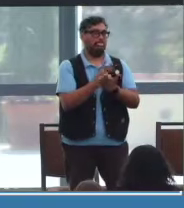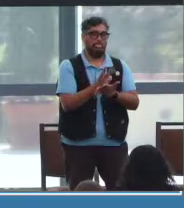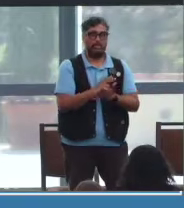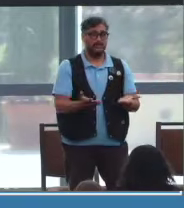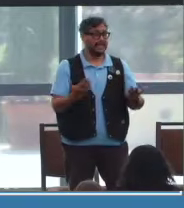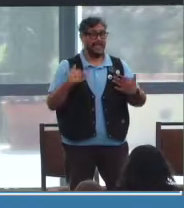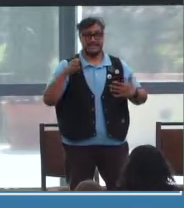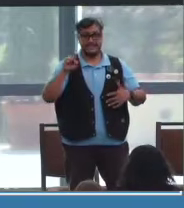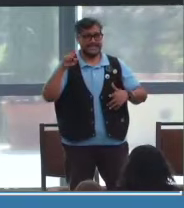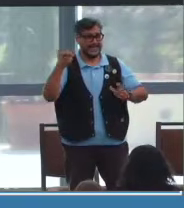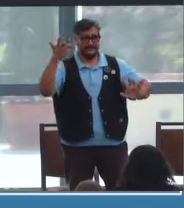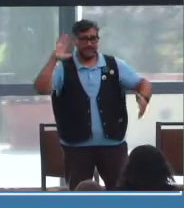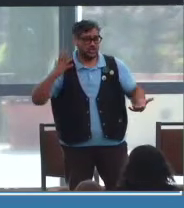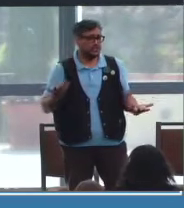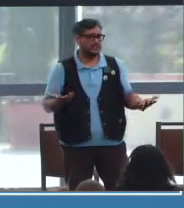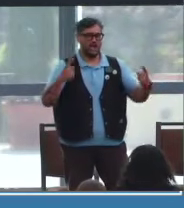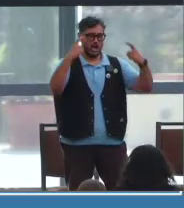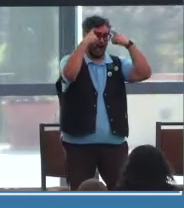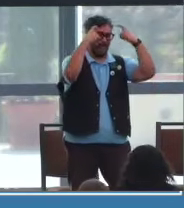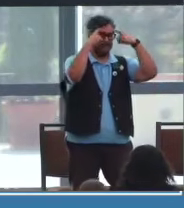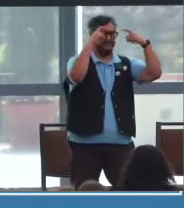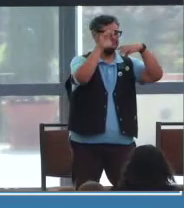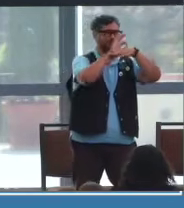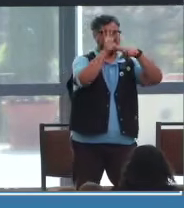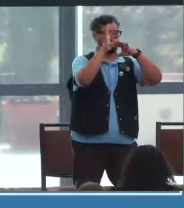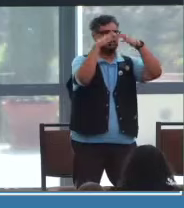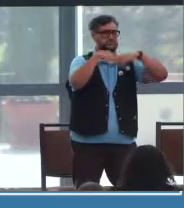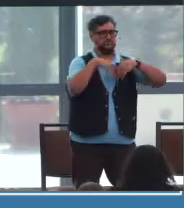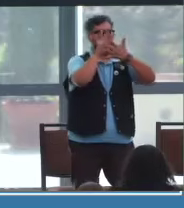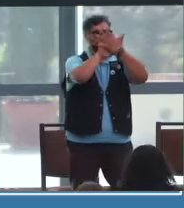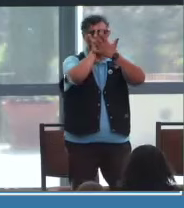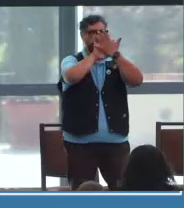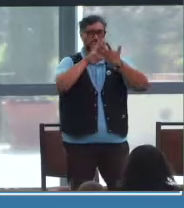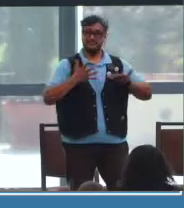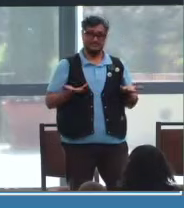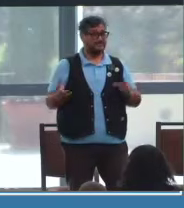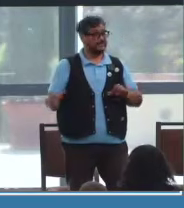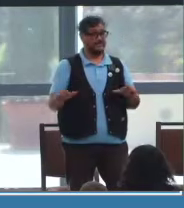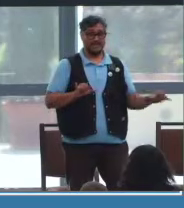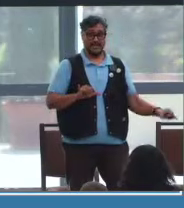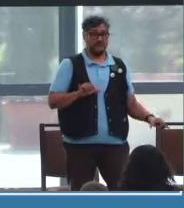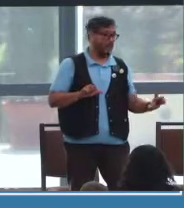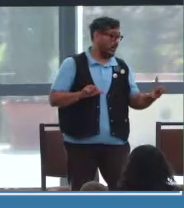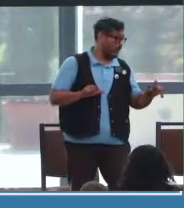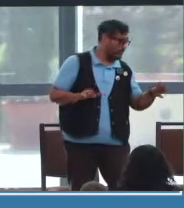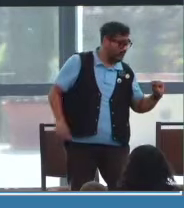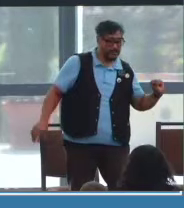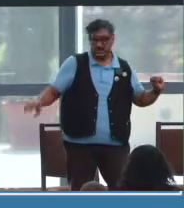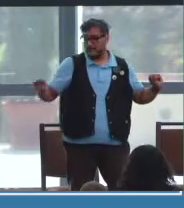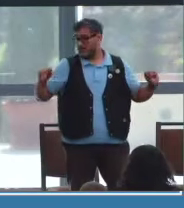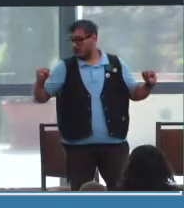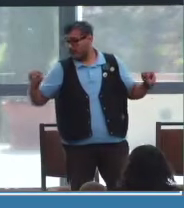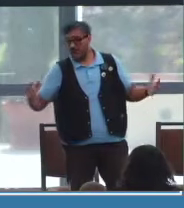sexual dysfunction. Cognitive symptoms, brain fog can be kind of very similar in lupus as in menopause.